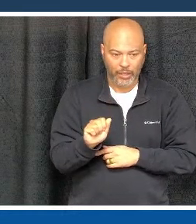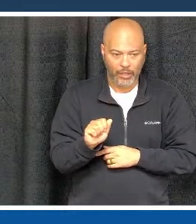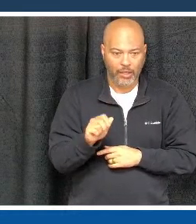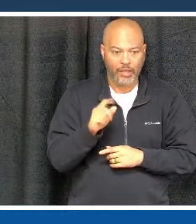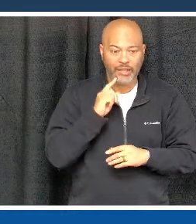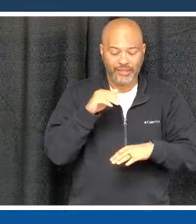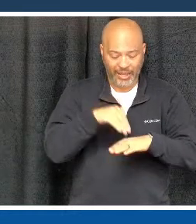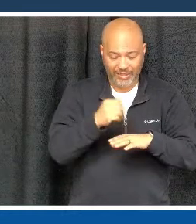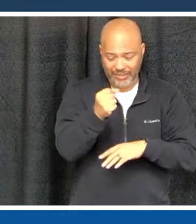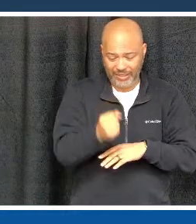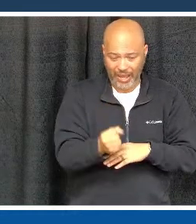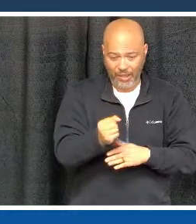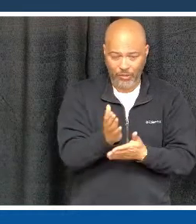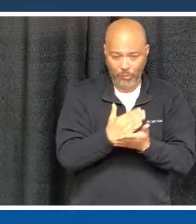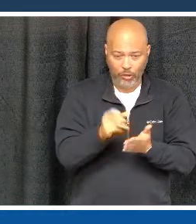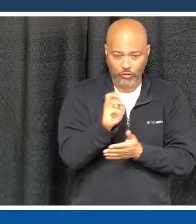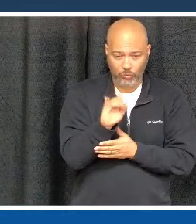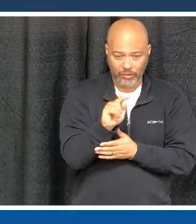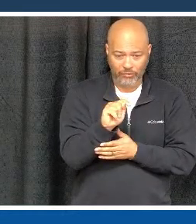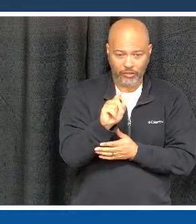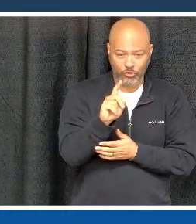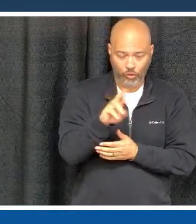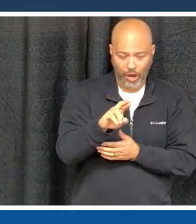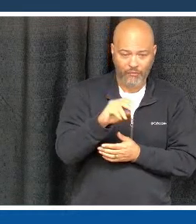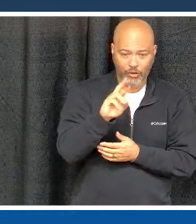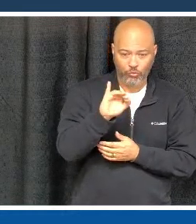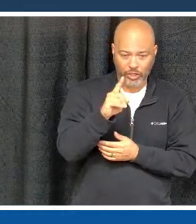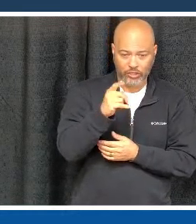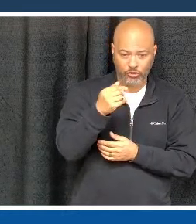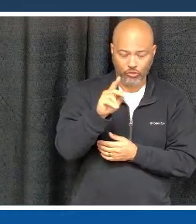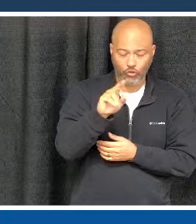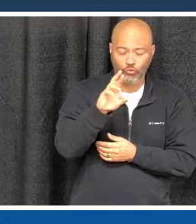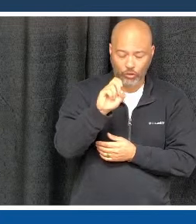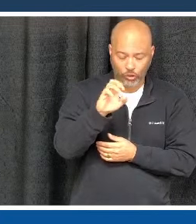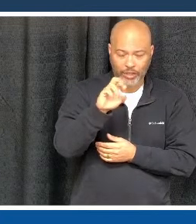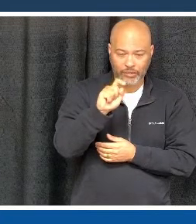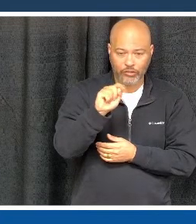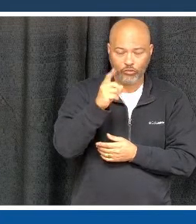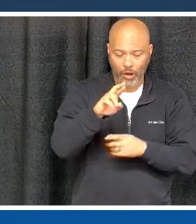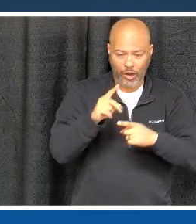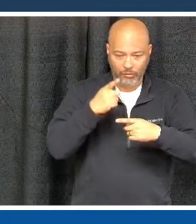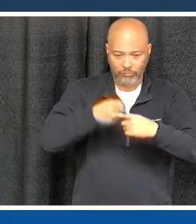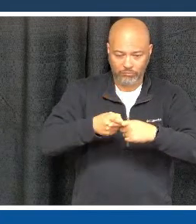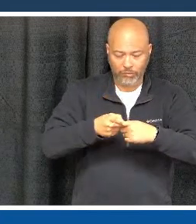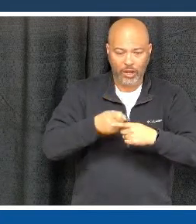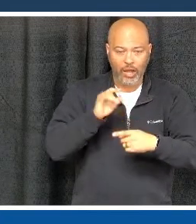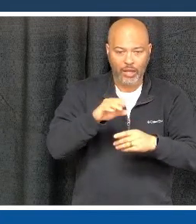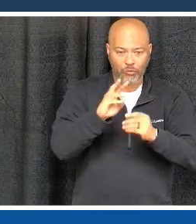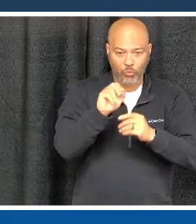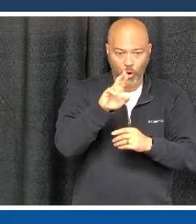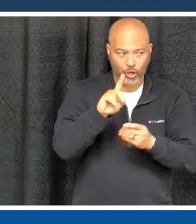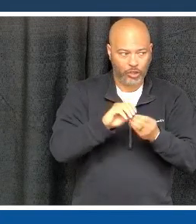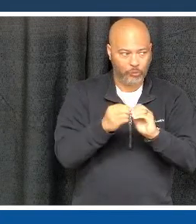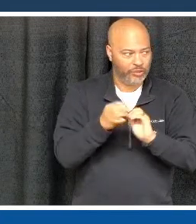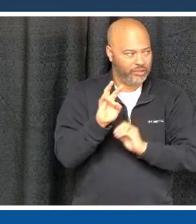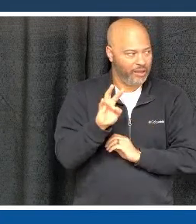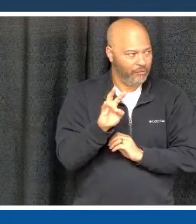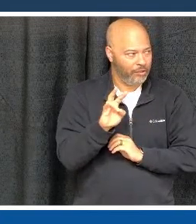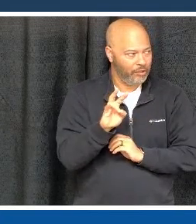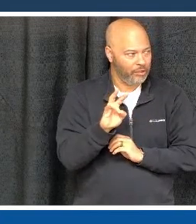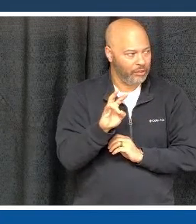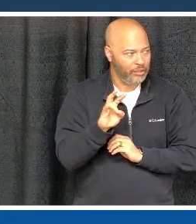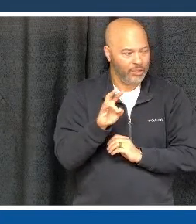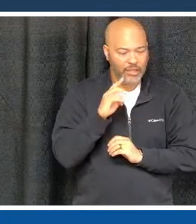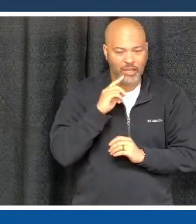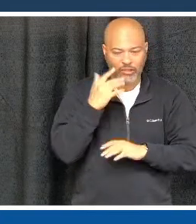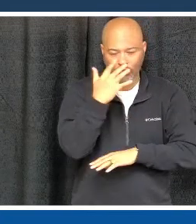at the south of Swift Drive and Ridgecrest Drive intersection. It's in City Council Ward number 7. It is a